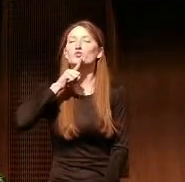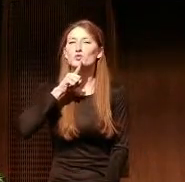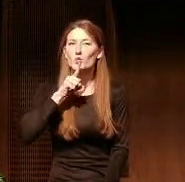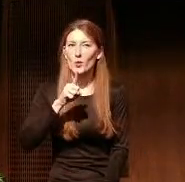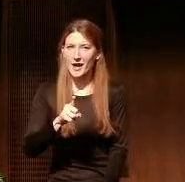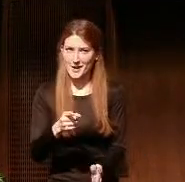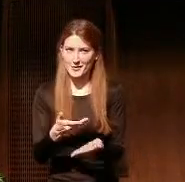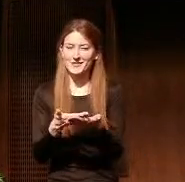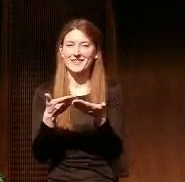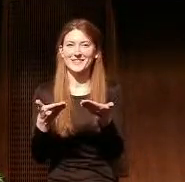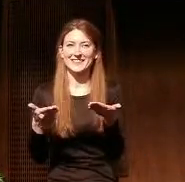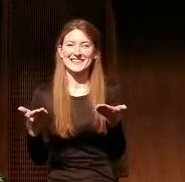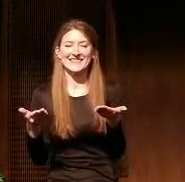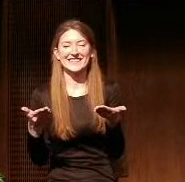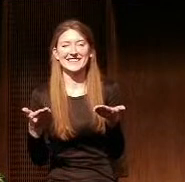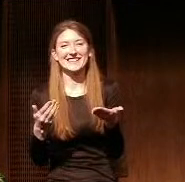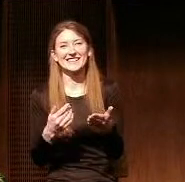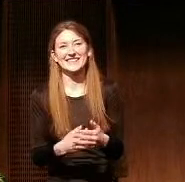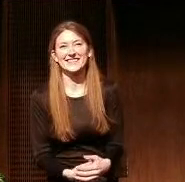he said.